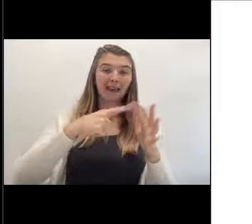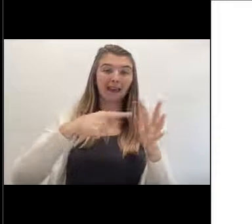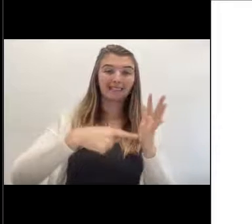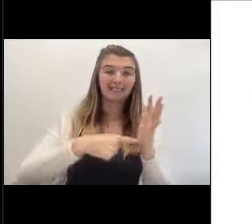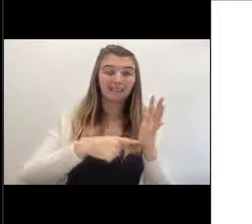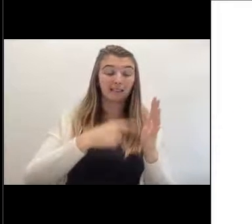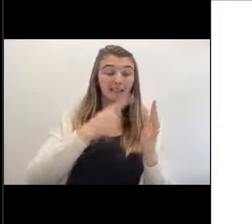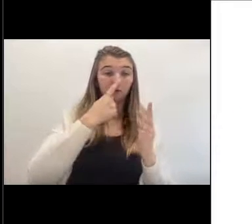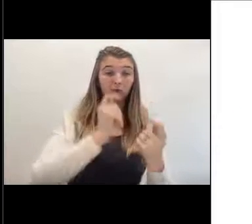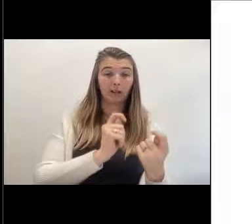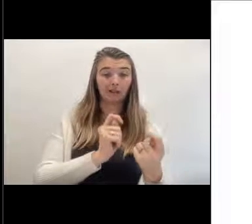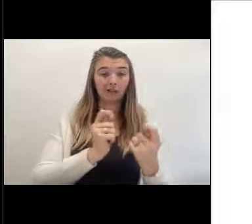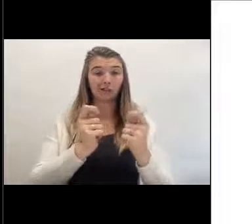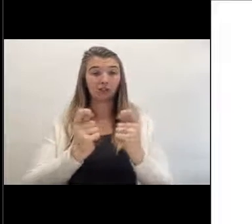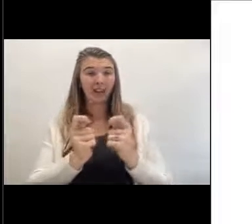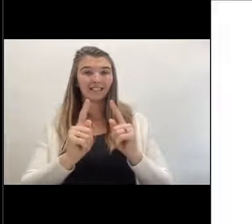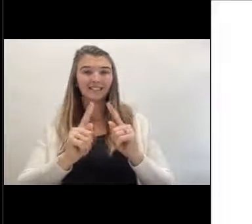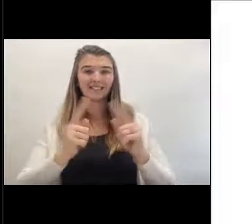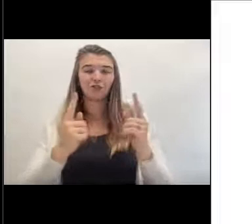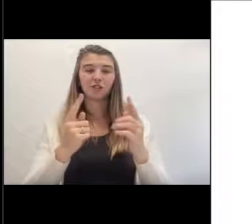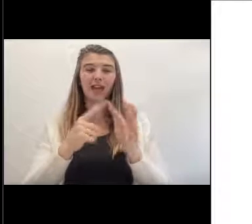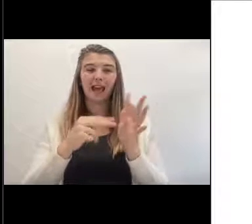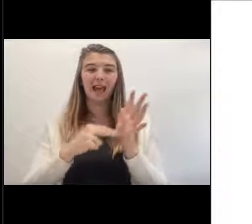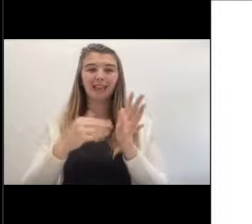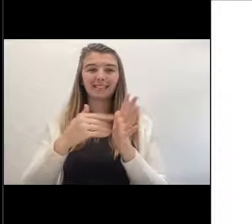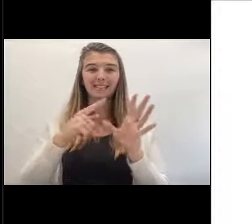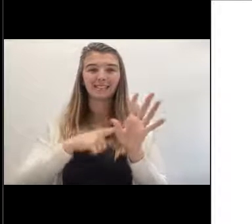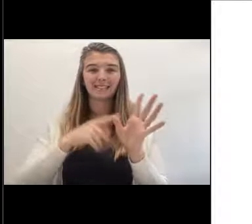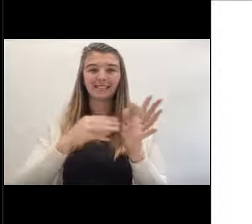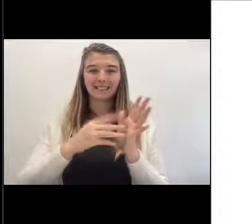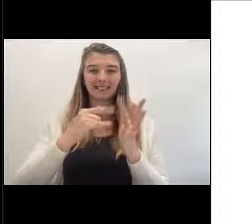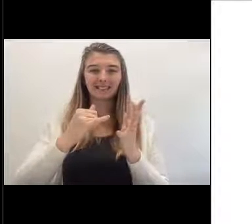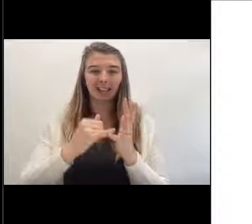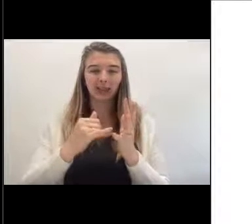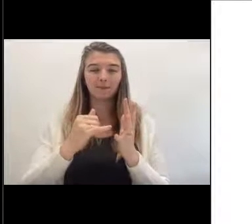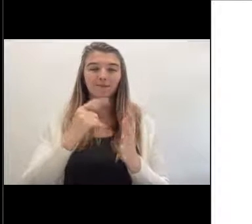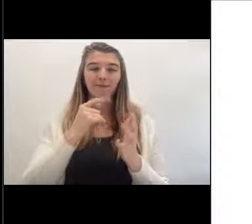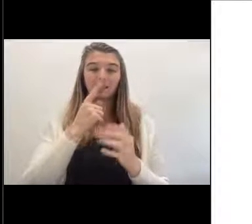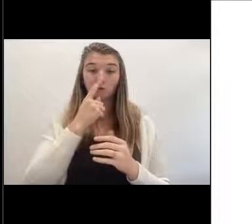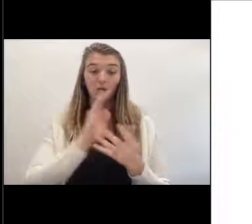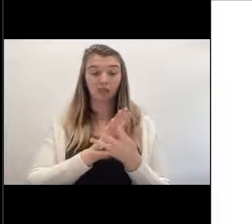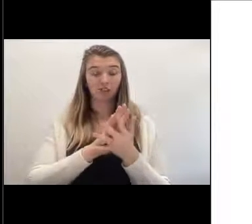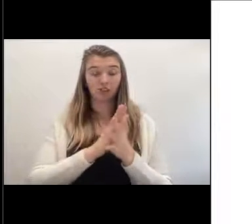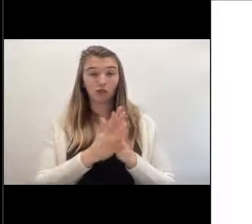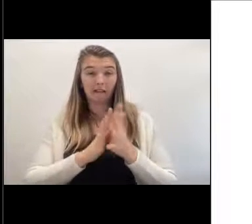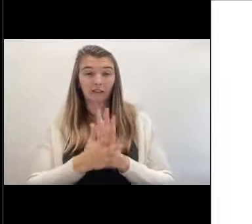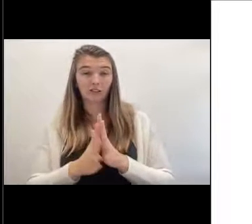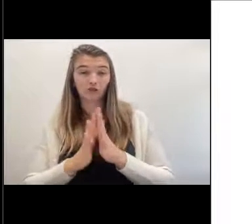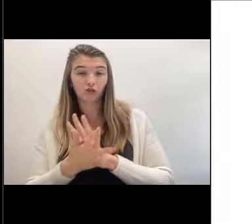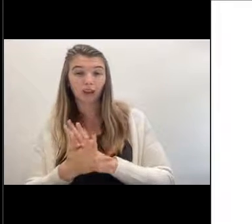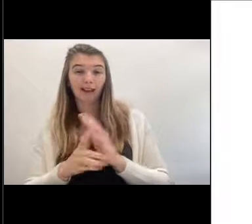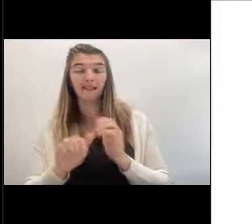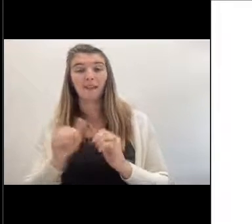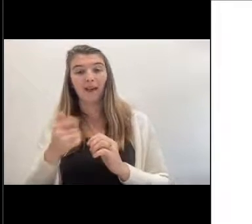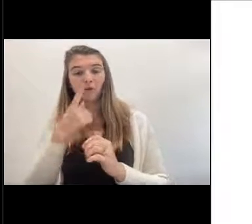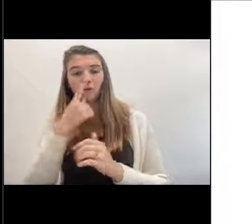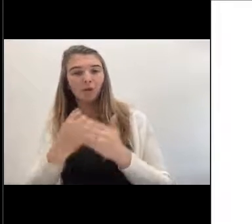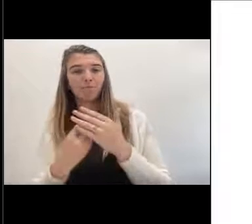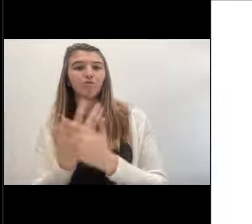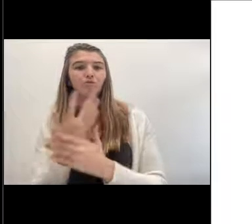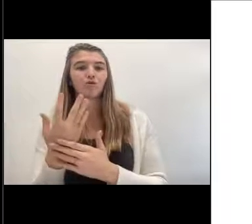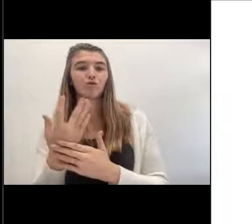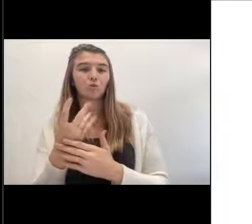enzymes now discovered and shown to be able to degrade polyethylene terephthalate and produce some dimers as